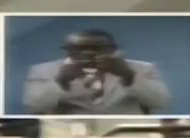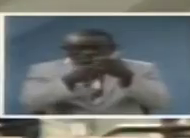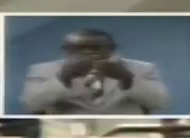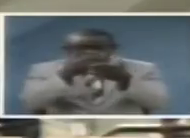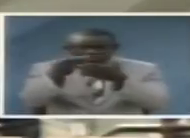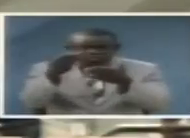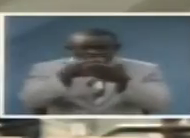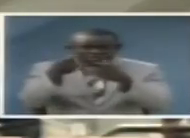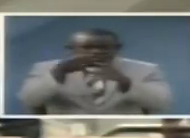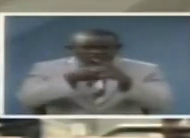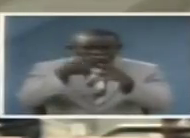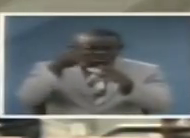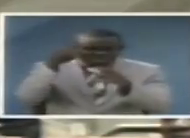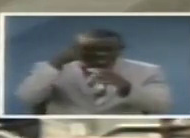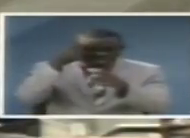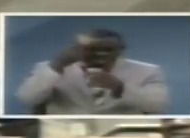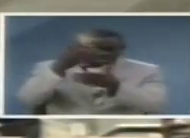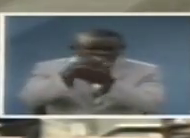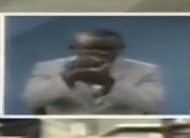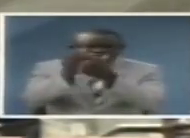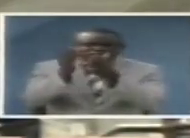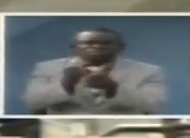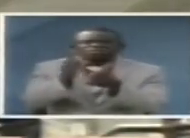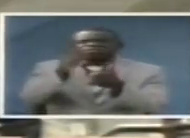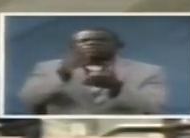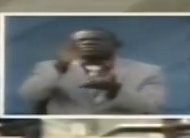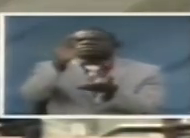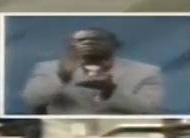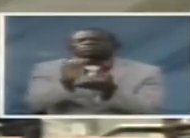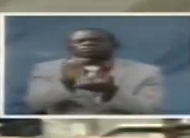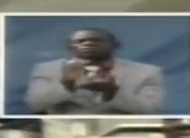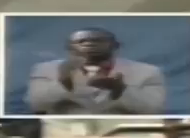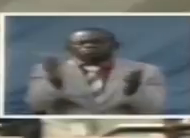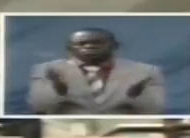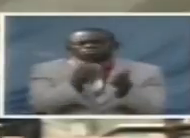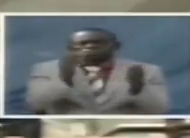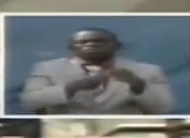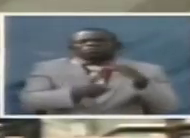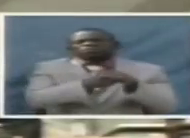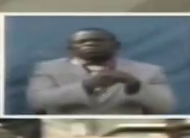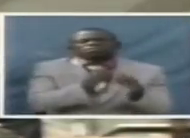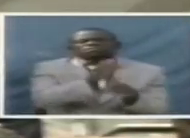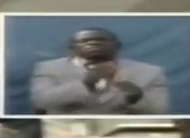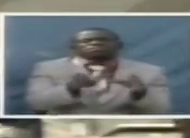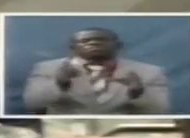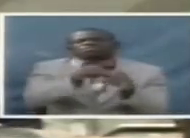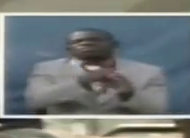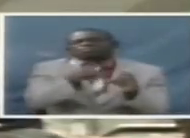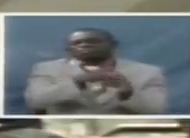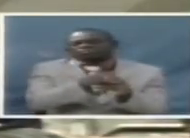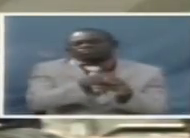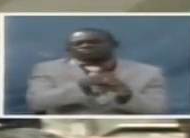from Treasury, attain efficiencies, and promote private sector participation. This measure will